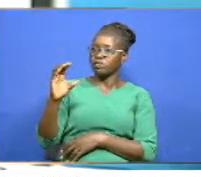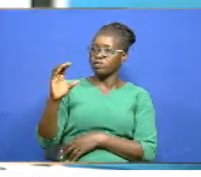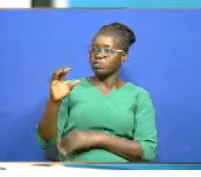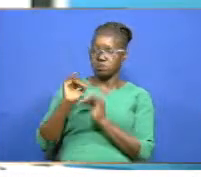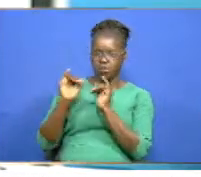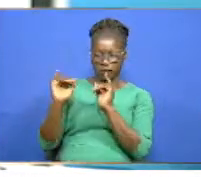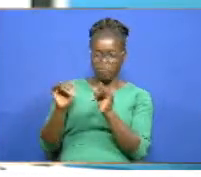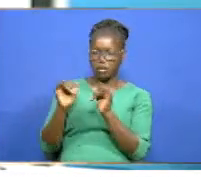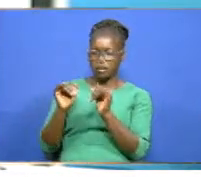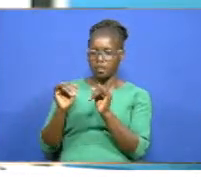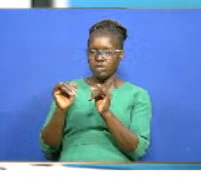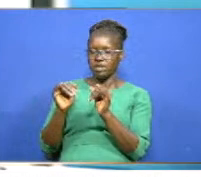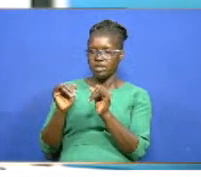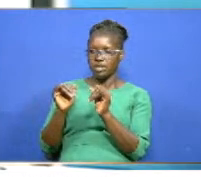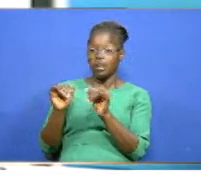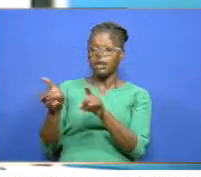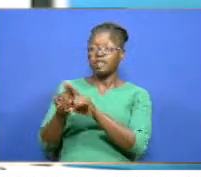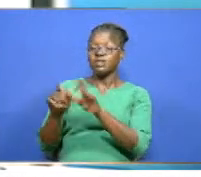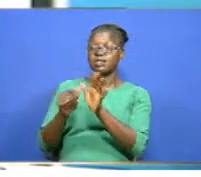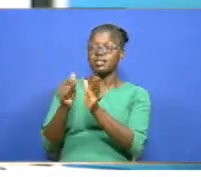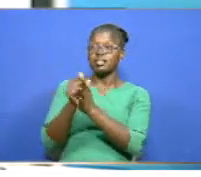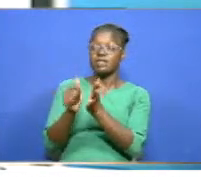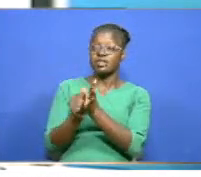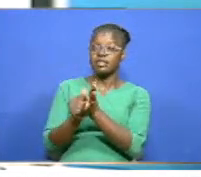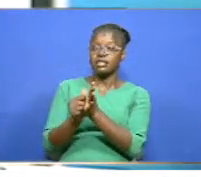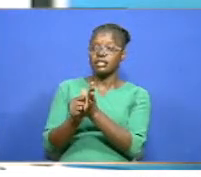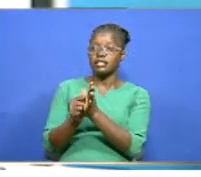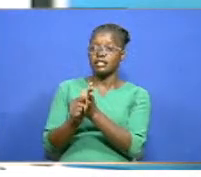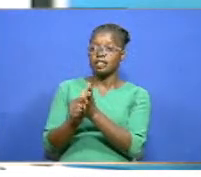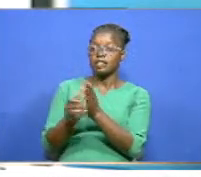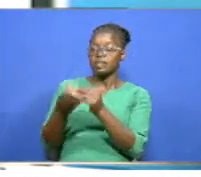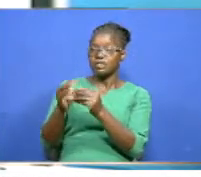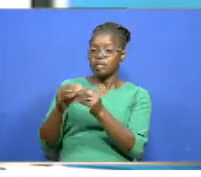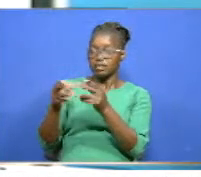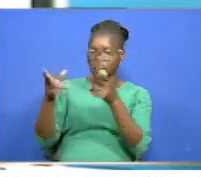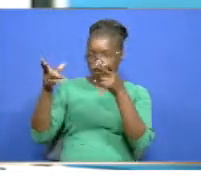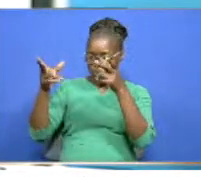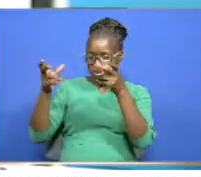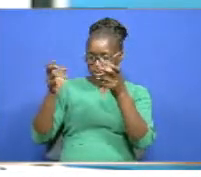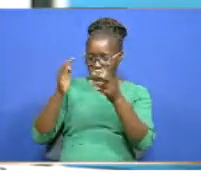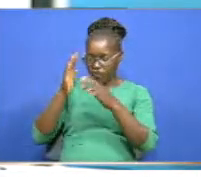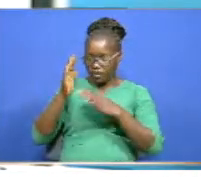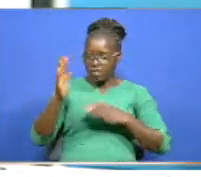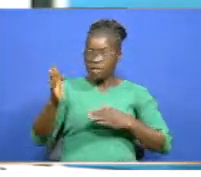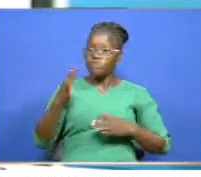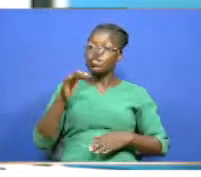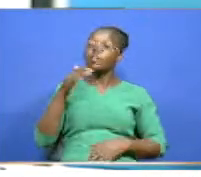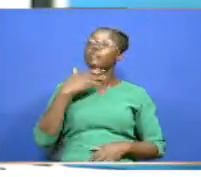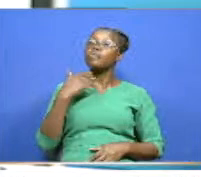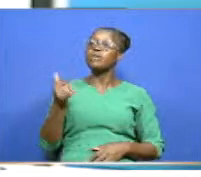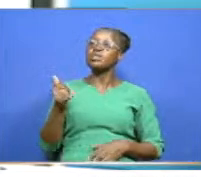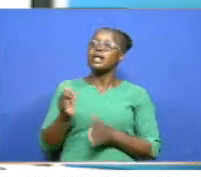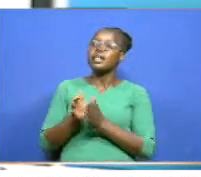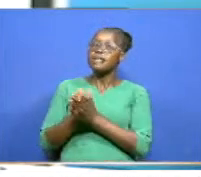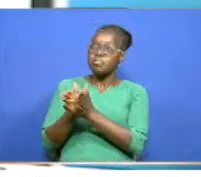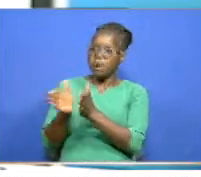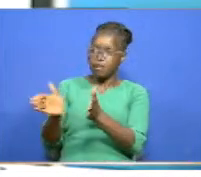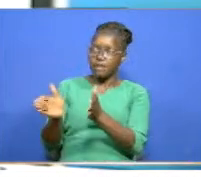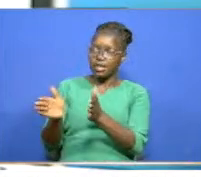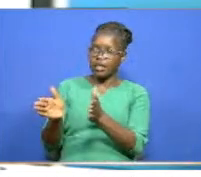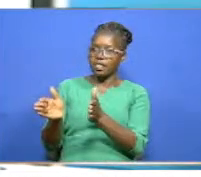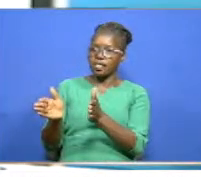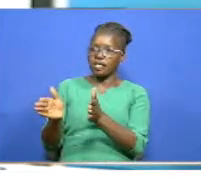media as an agent for creating the perception of the direction that they want the public